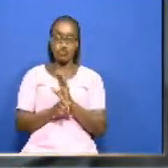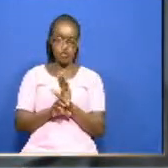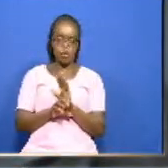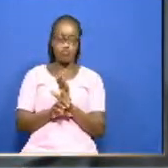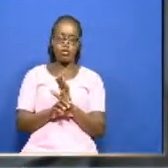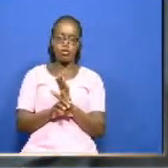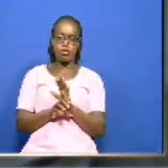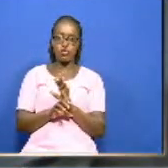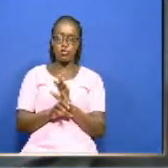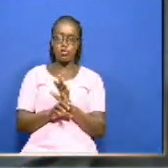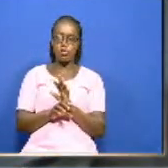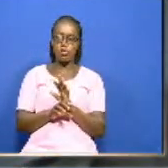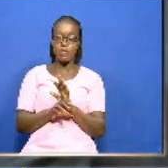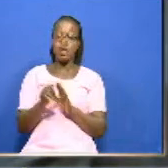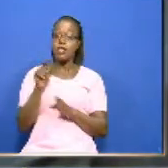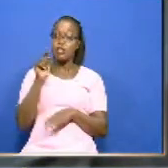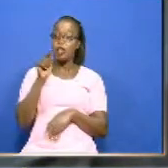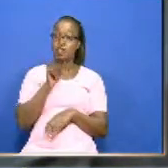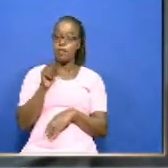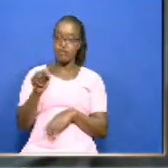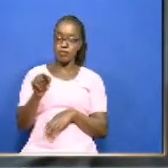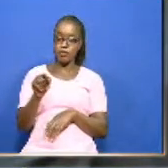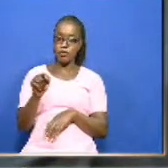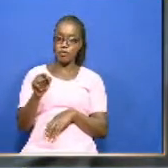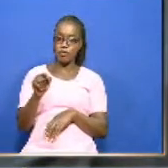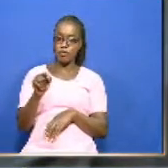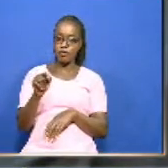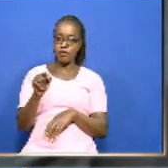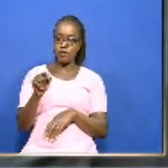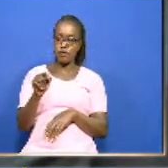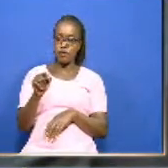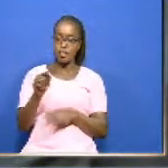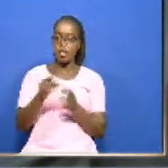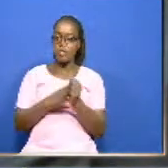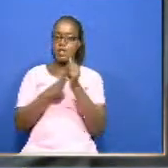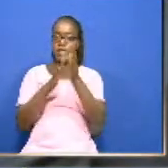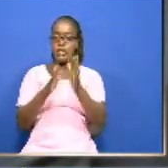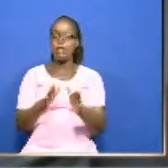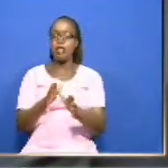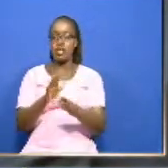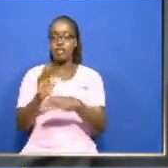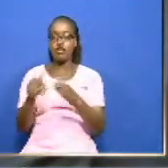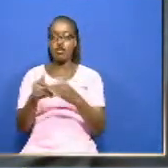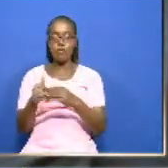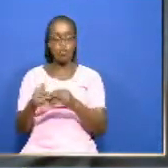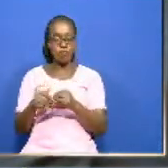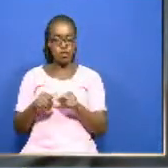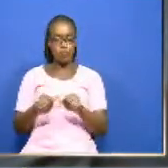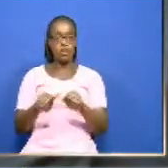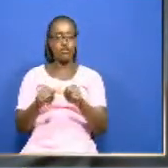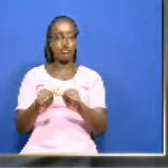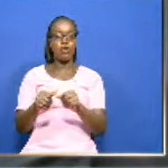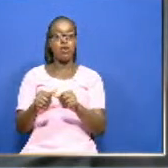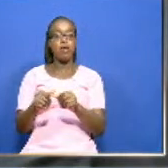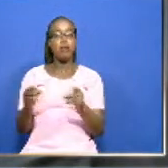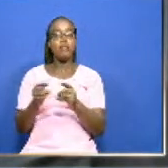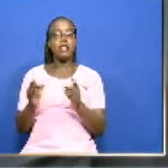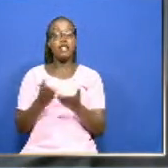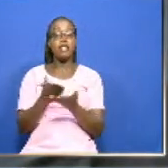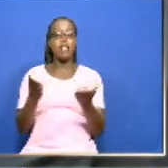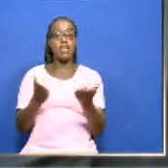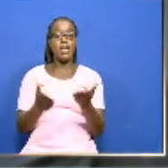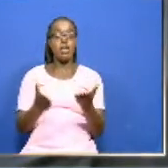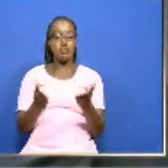constitution. Therefore, we call upon leaders to go ahead and organize their meetings if they